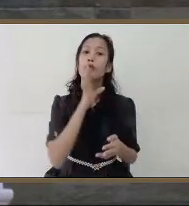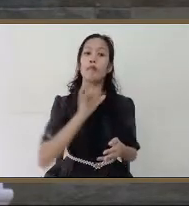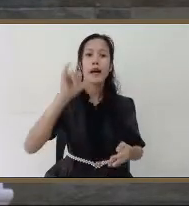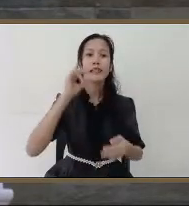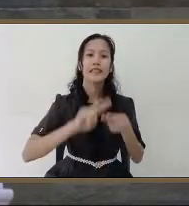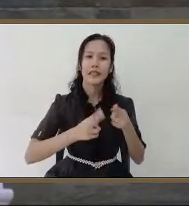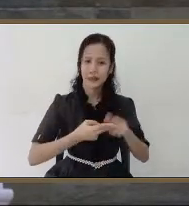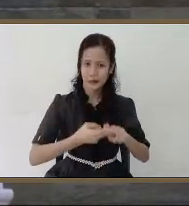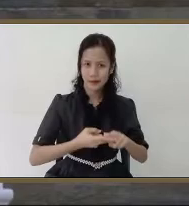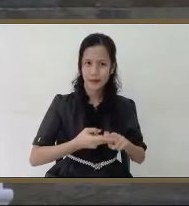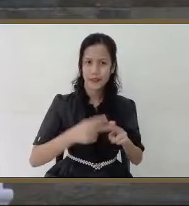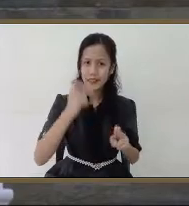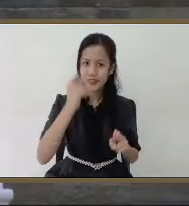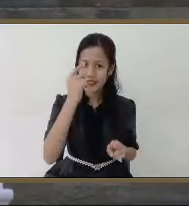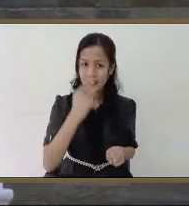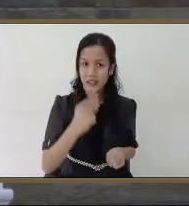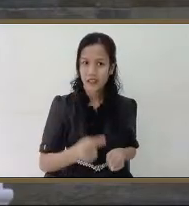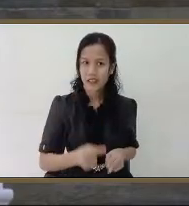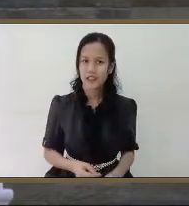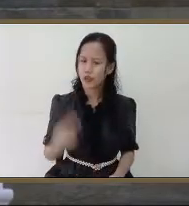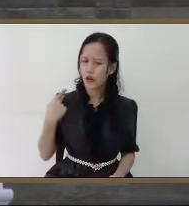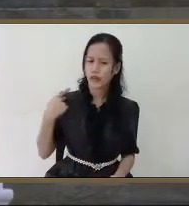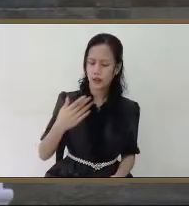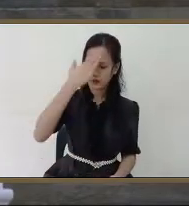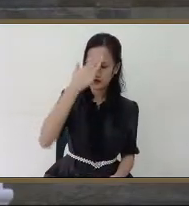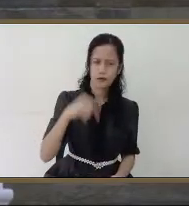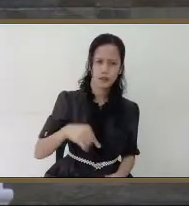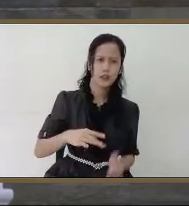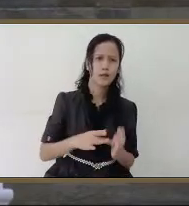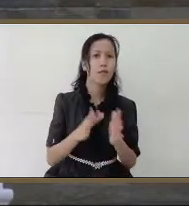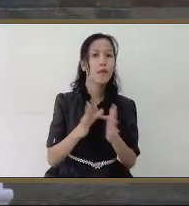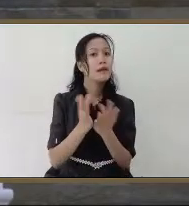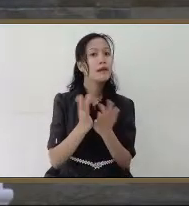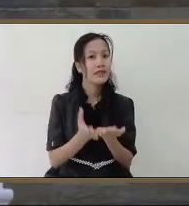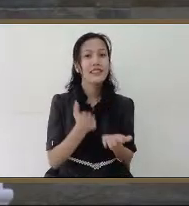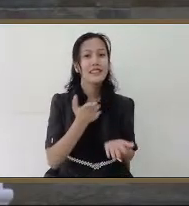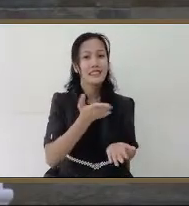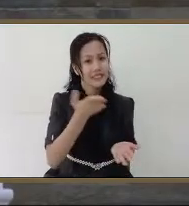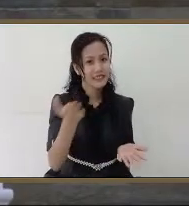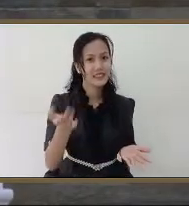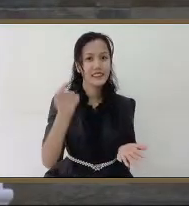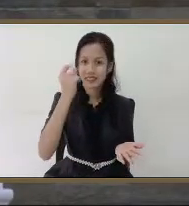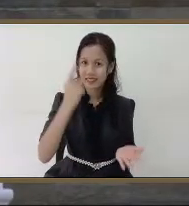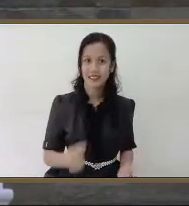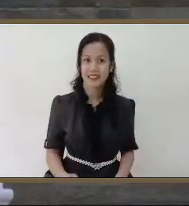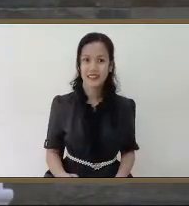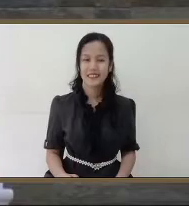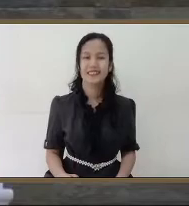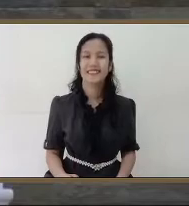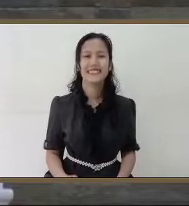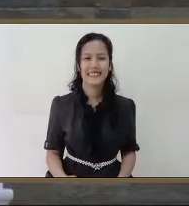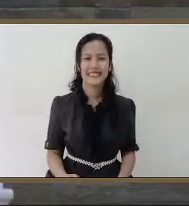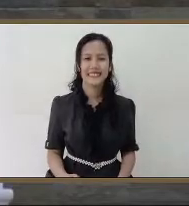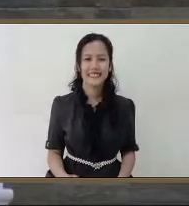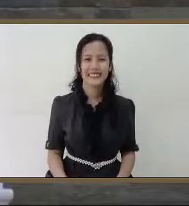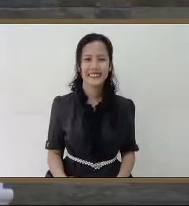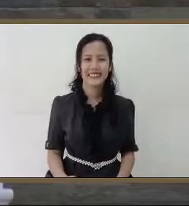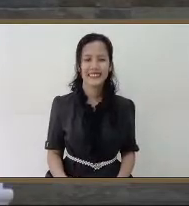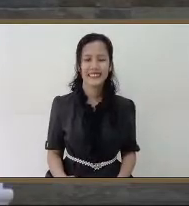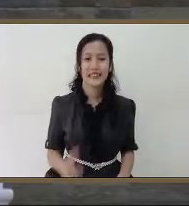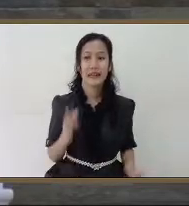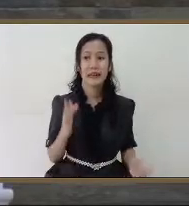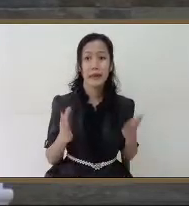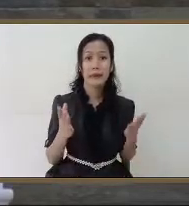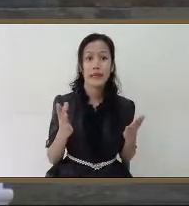na bahagi ng mga libro. Dahil sa Bible school na pa, ituturo naman po siguro yan. At I